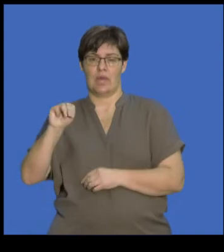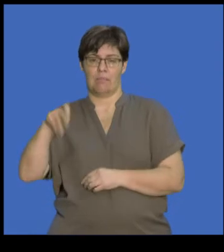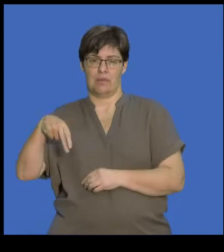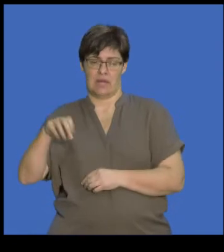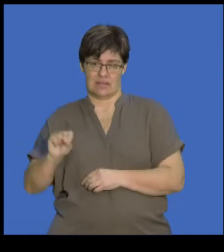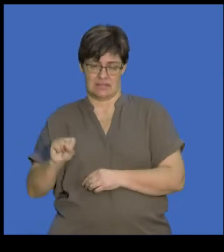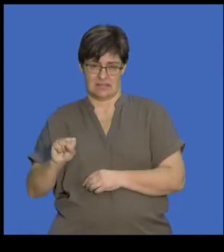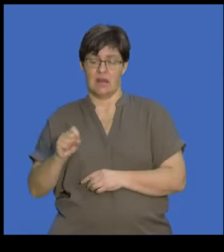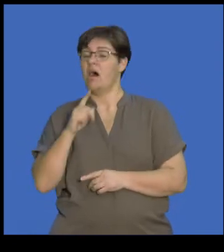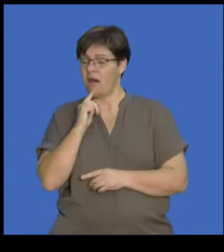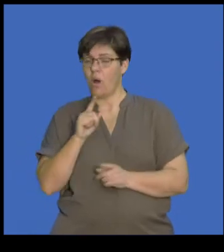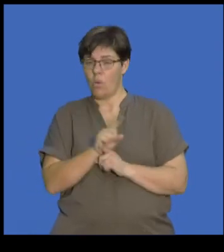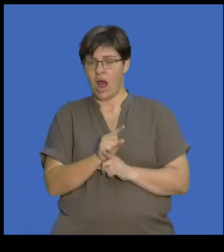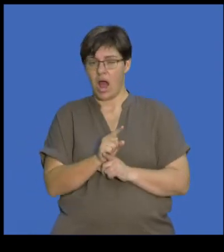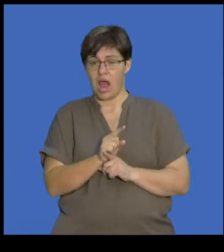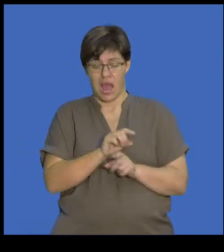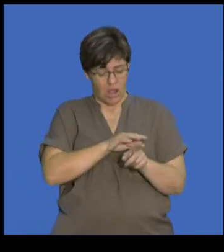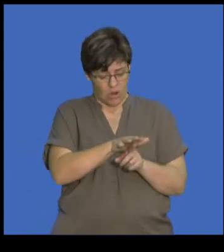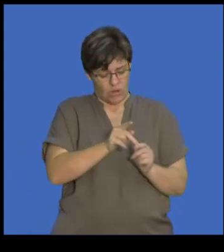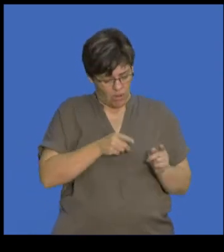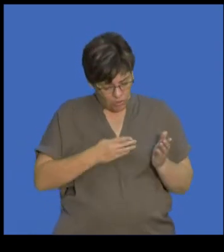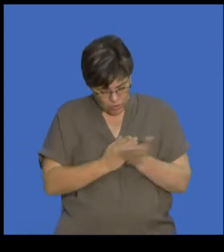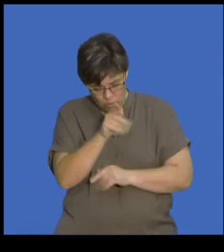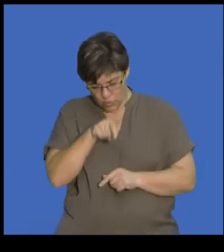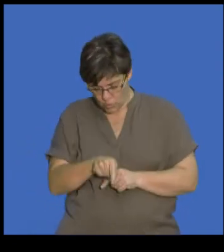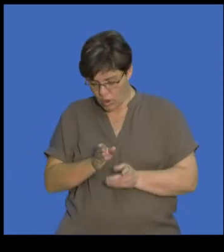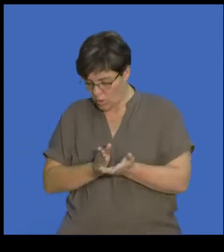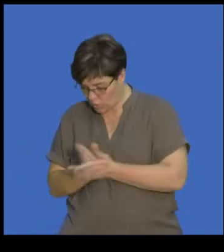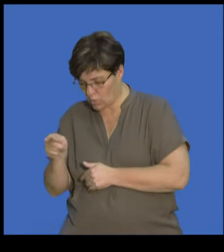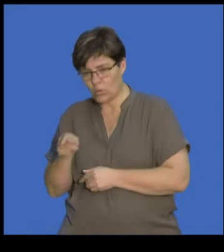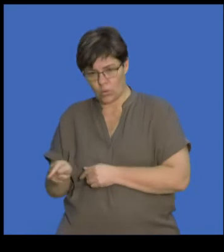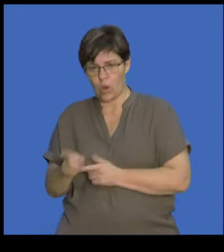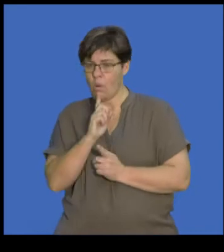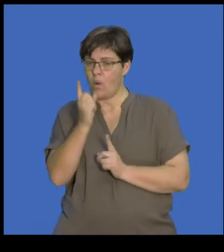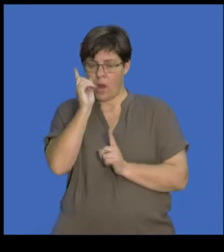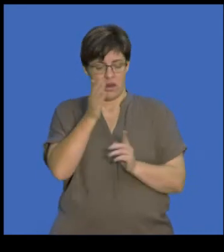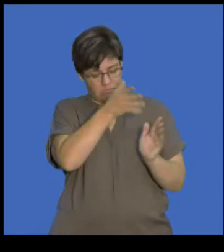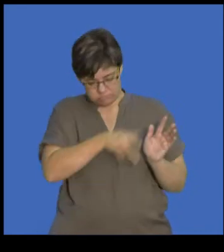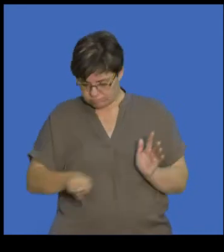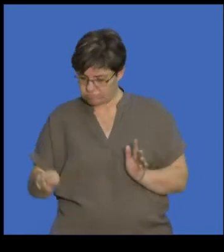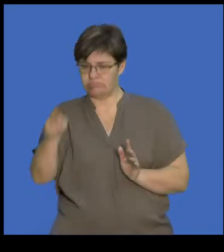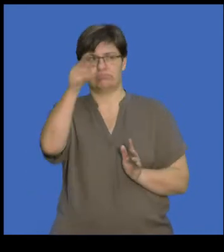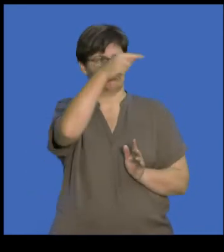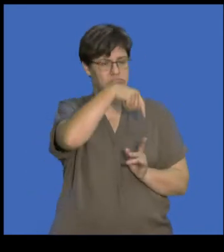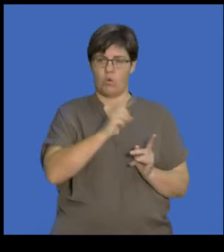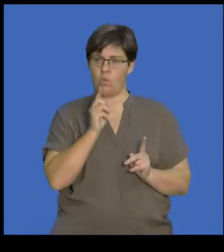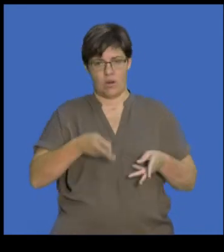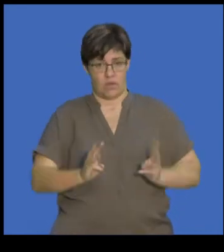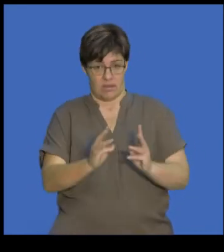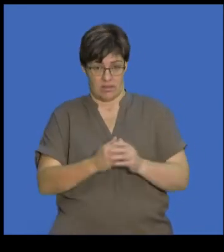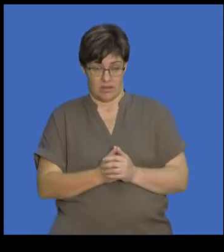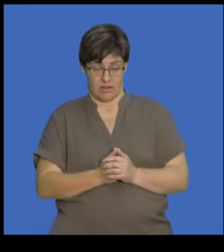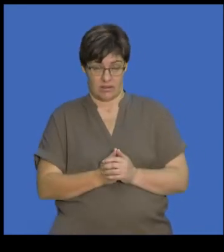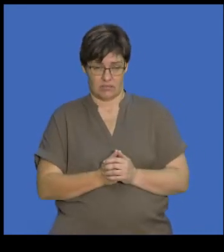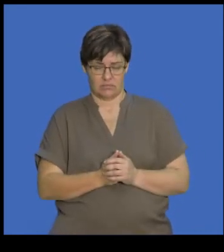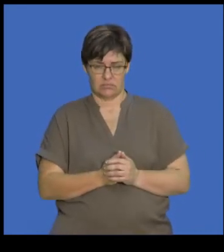current passes through every point, because we've got only one path for current to actually flow, right? So this says